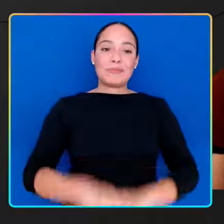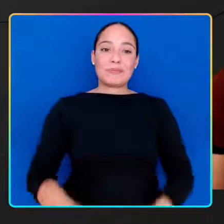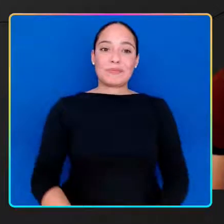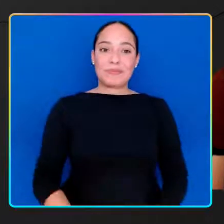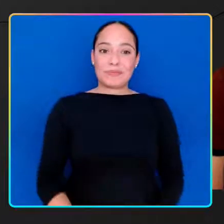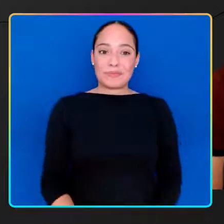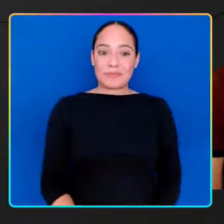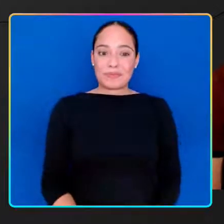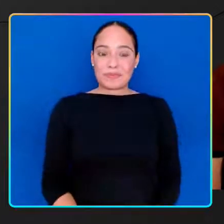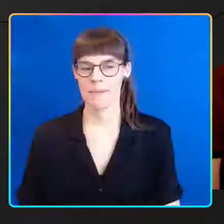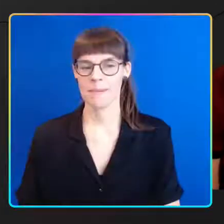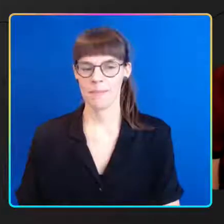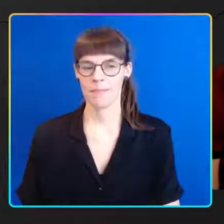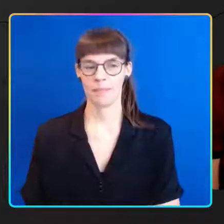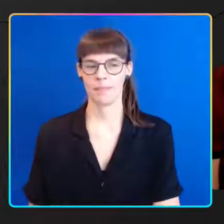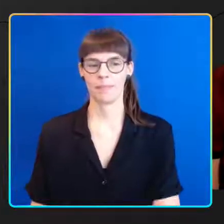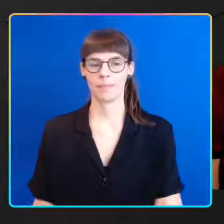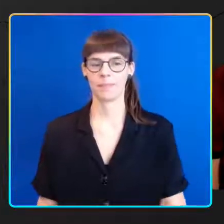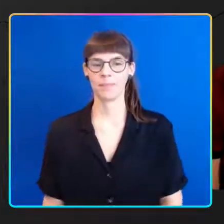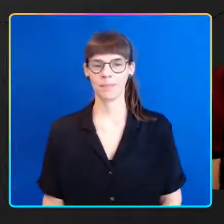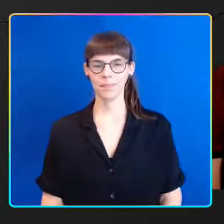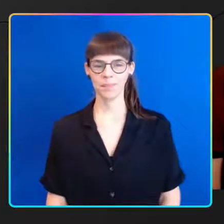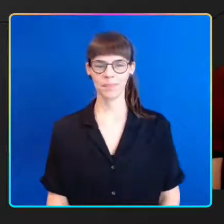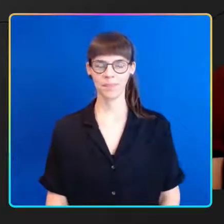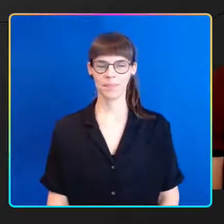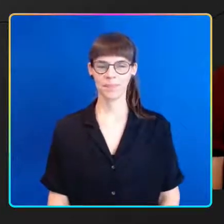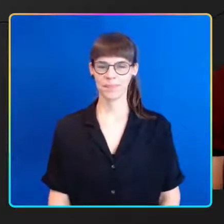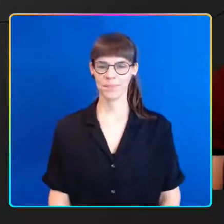lead and the ML ops or DevOps.